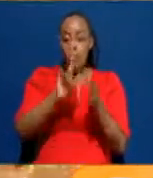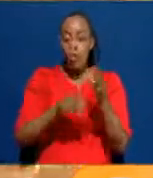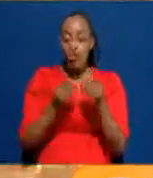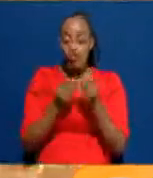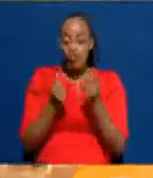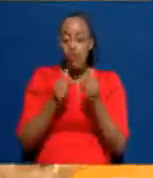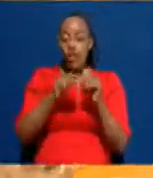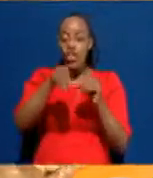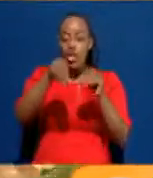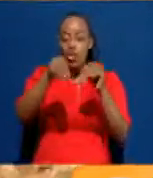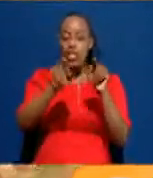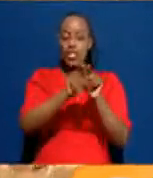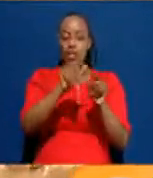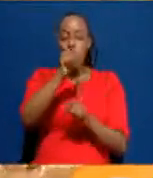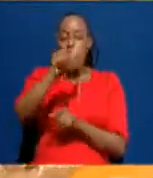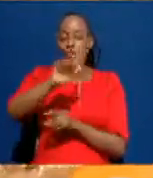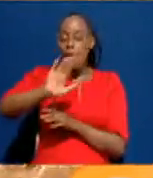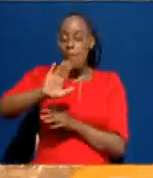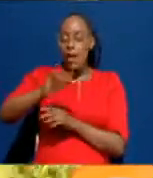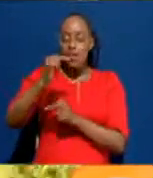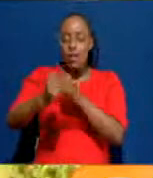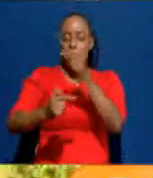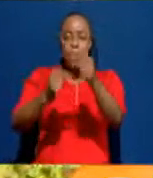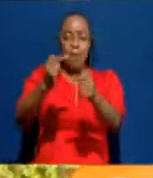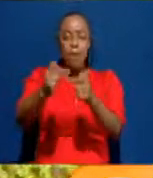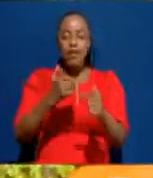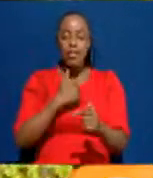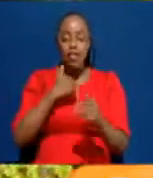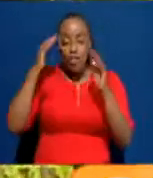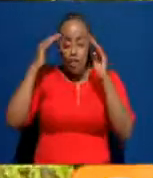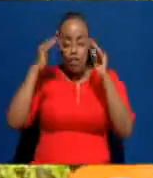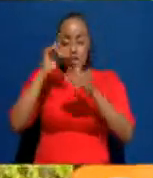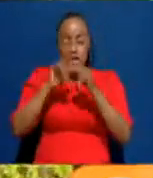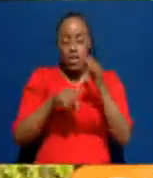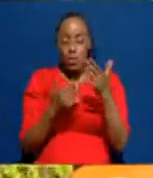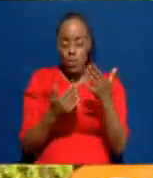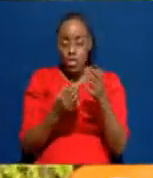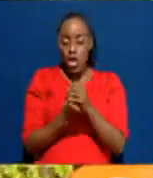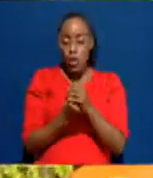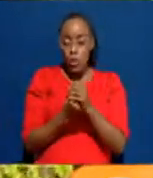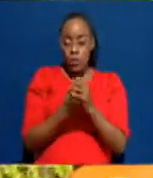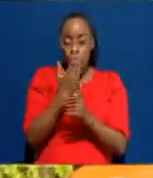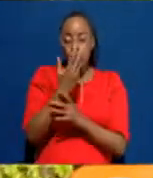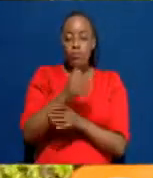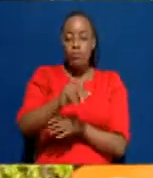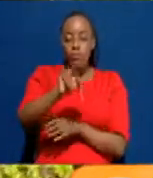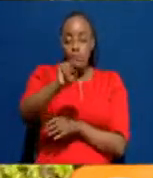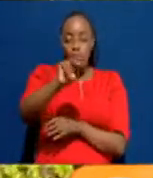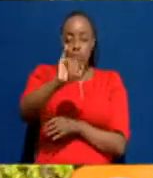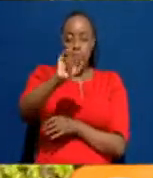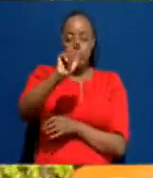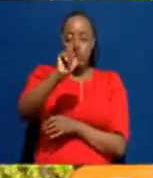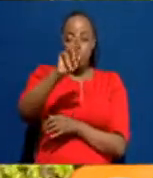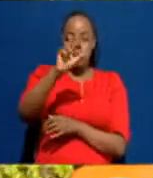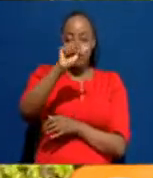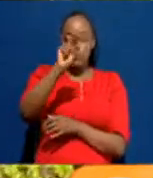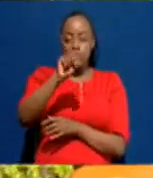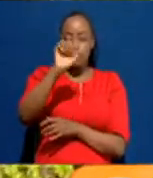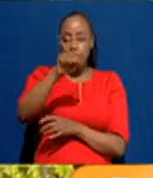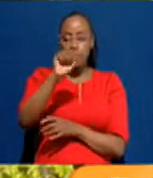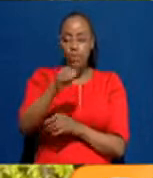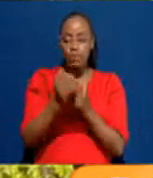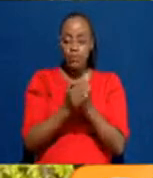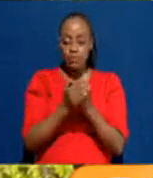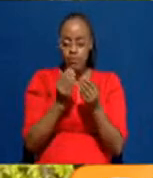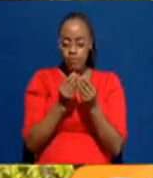soil, and the rest is history. We focused on growing nitrogen-fixing trees that are able to naturally